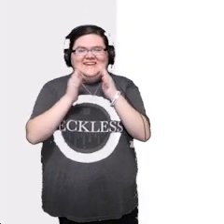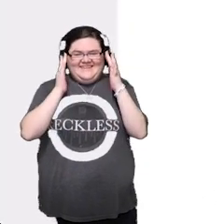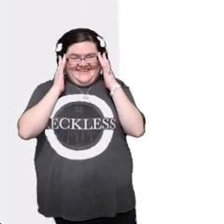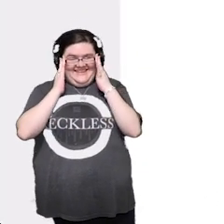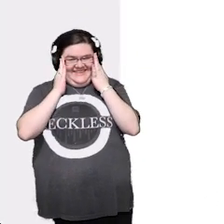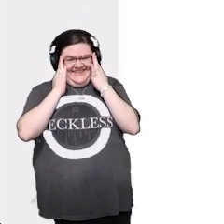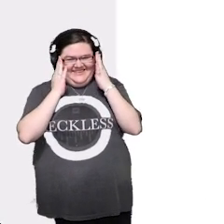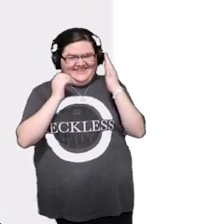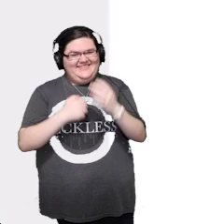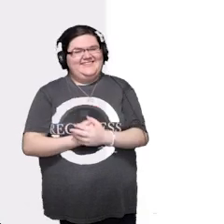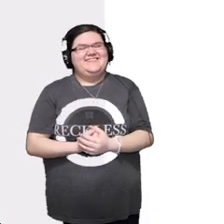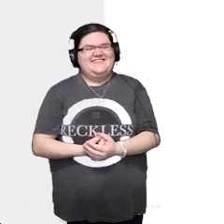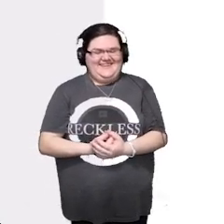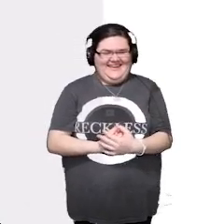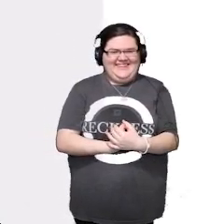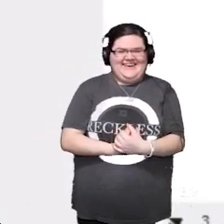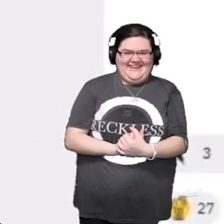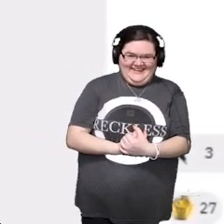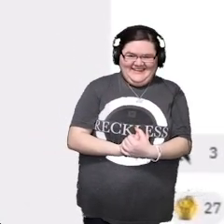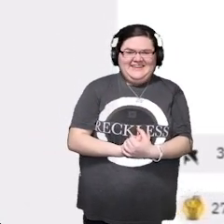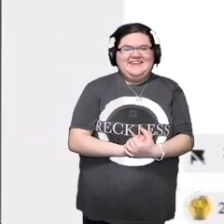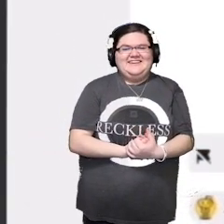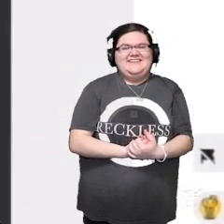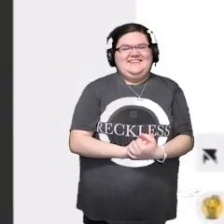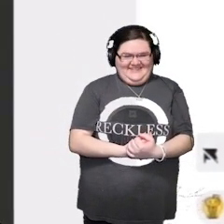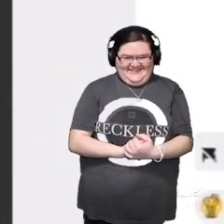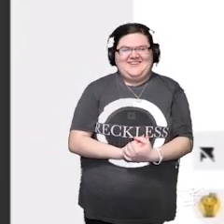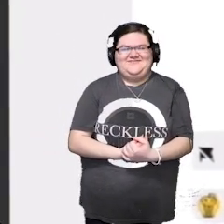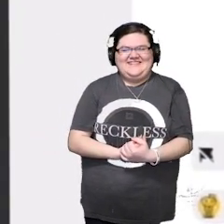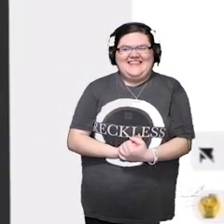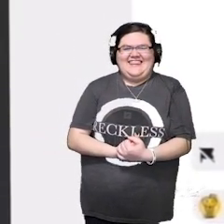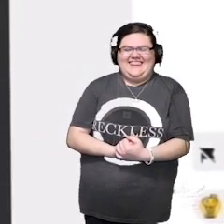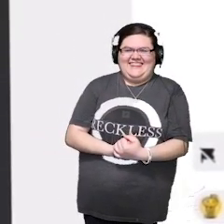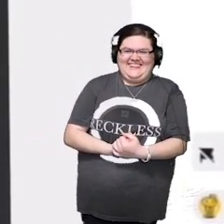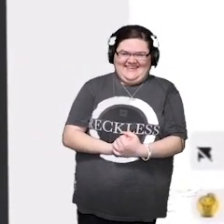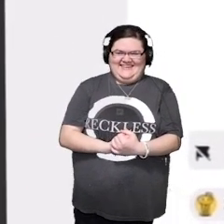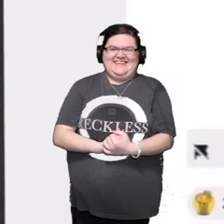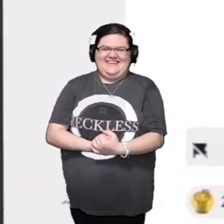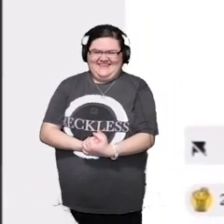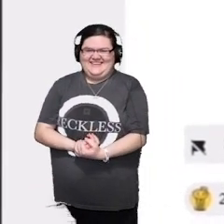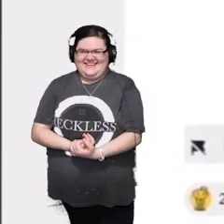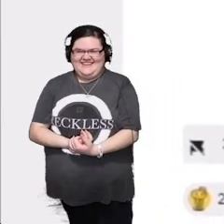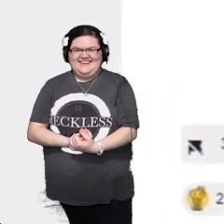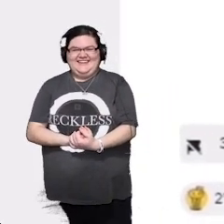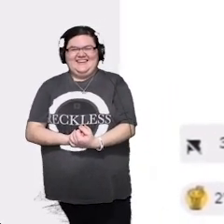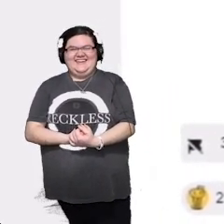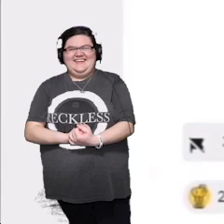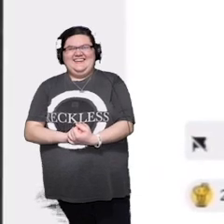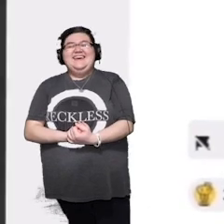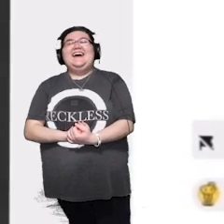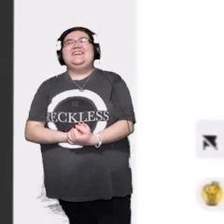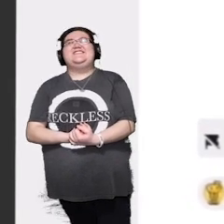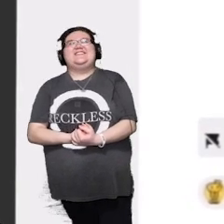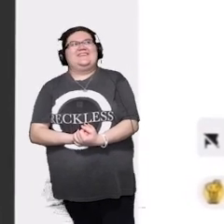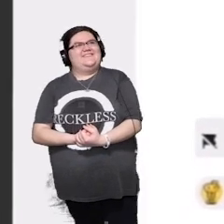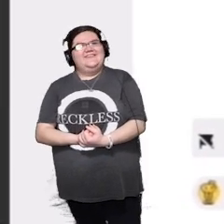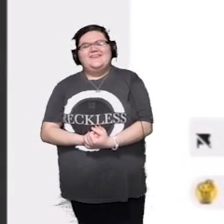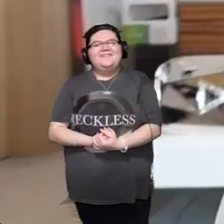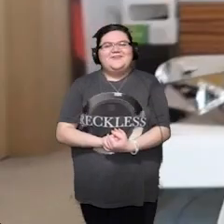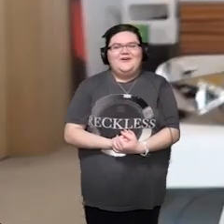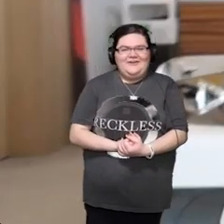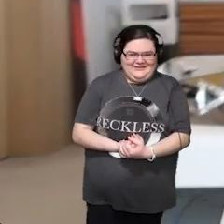blah, blah. With 1 million views. And then KSI sleeping. Yep. For 3 minutes straight. I can't believe that's a video. Man. It's